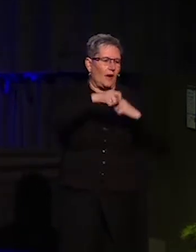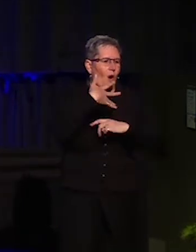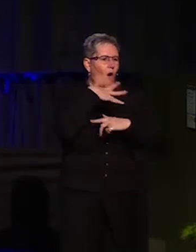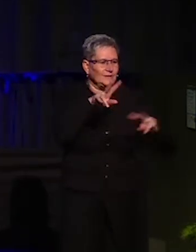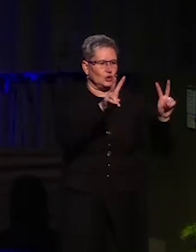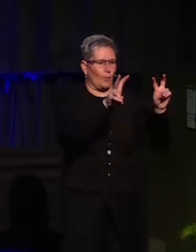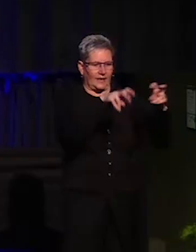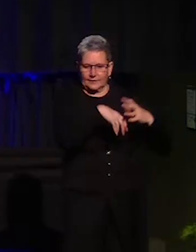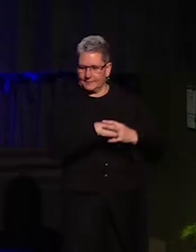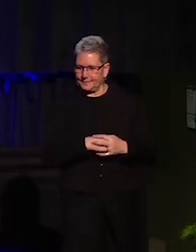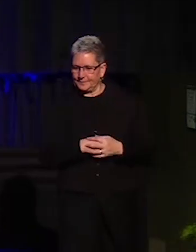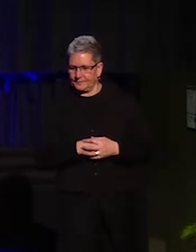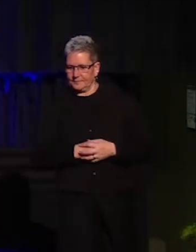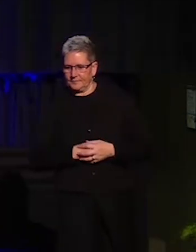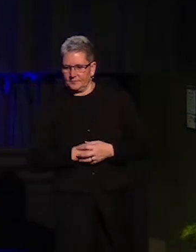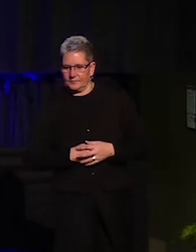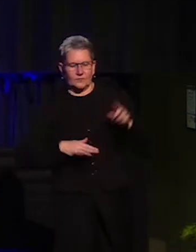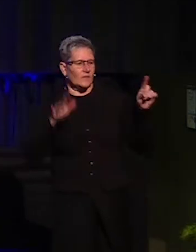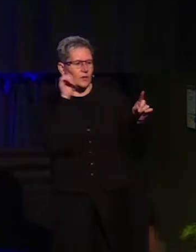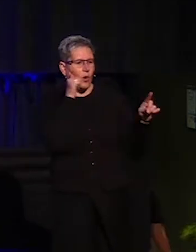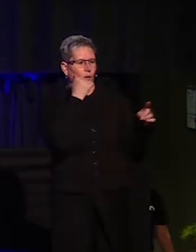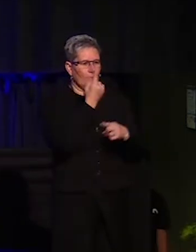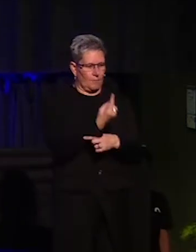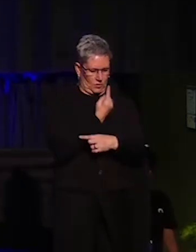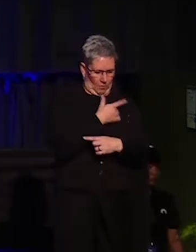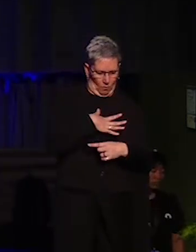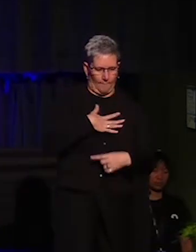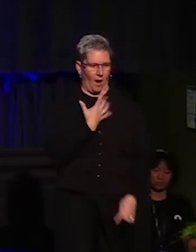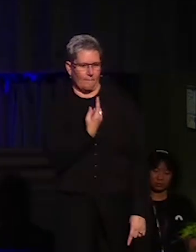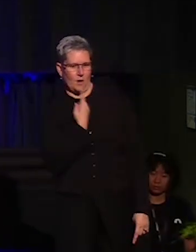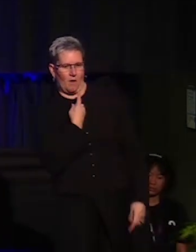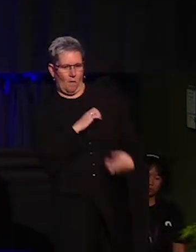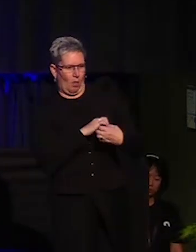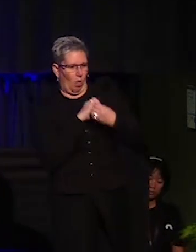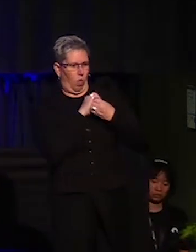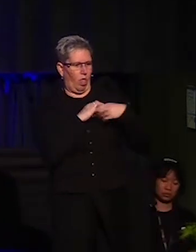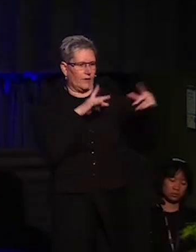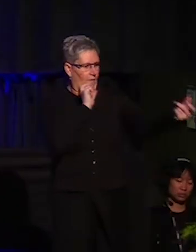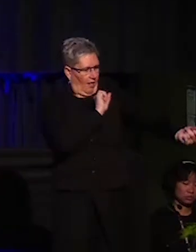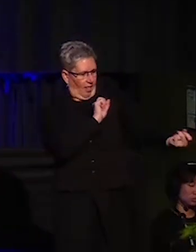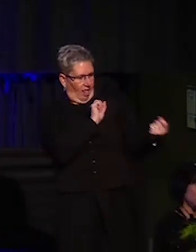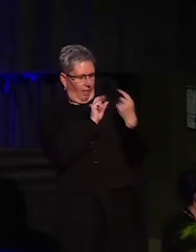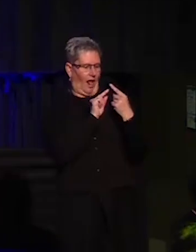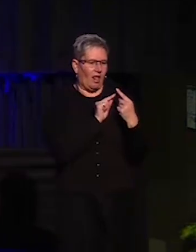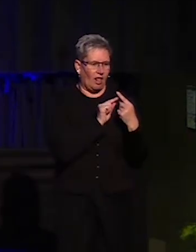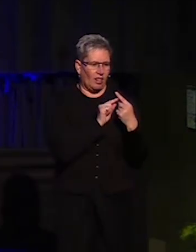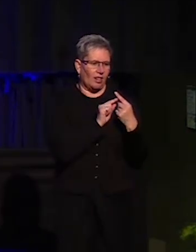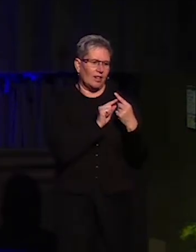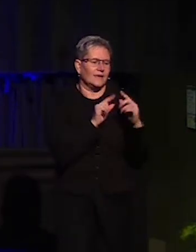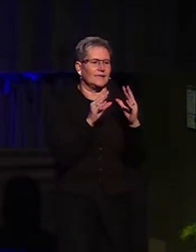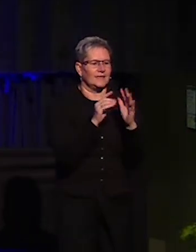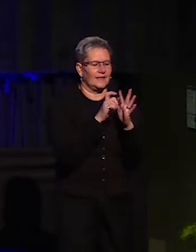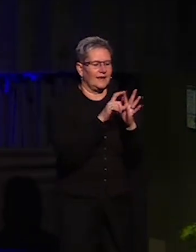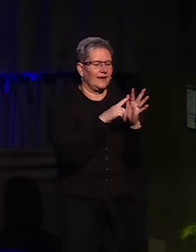Do you remember when personalisation was all the rage? All of a sudden you got an email, "Dear Kelly," and you